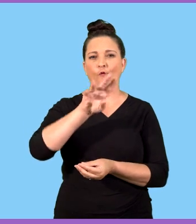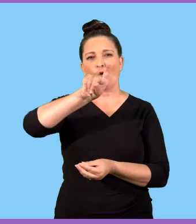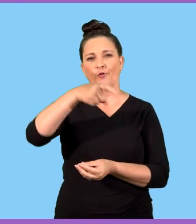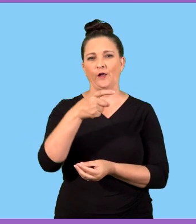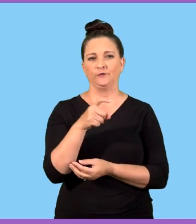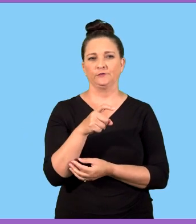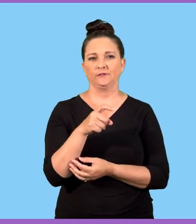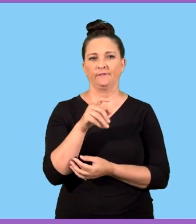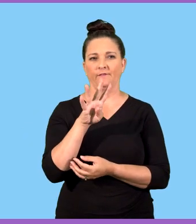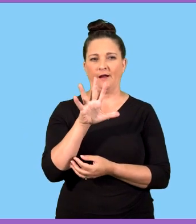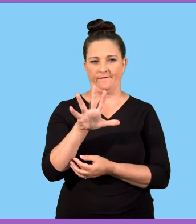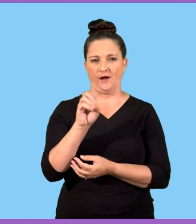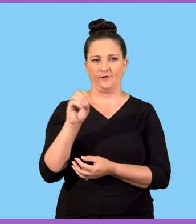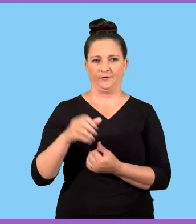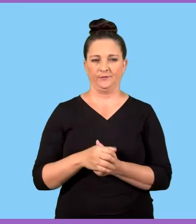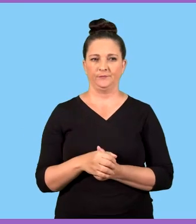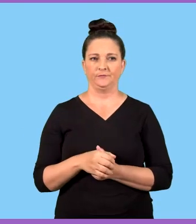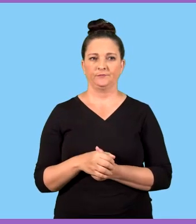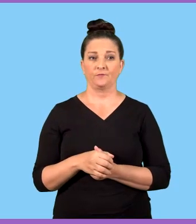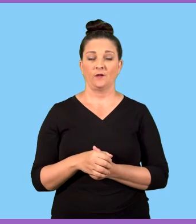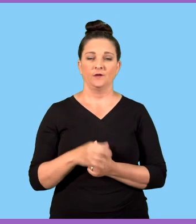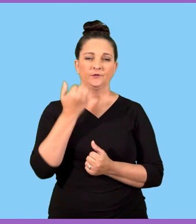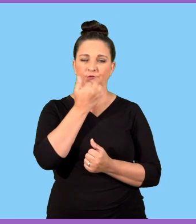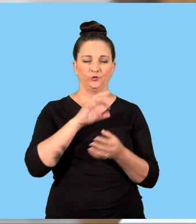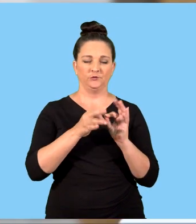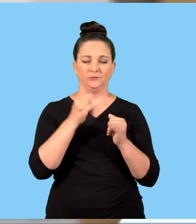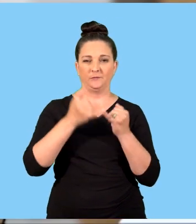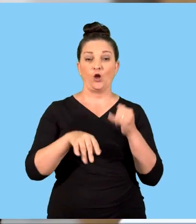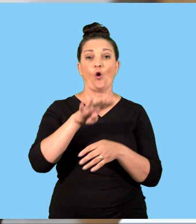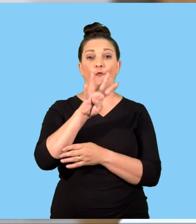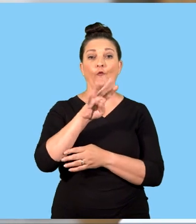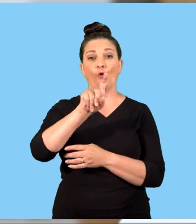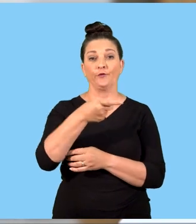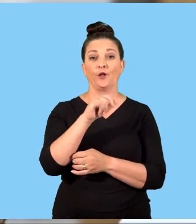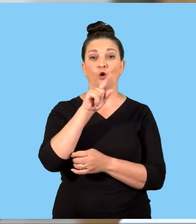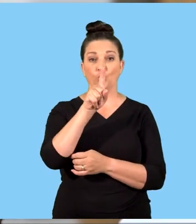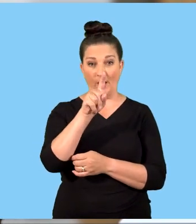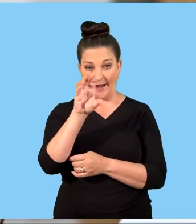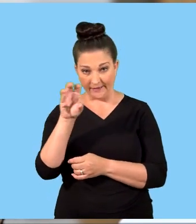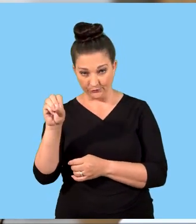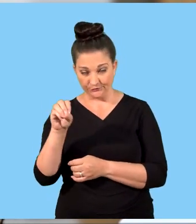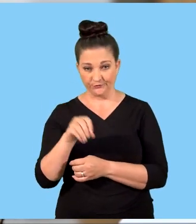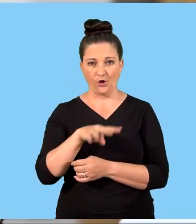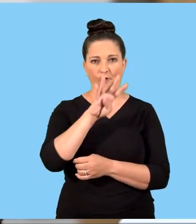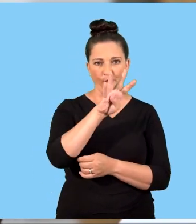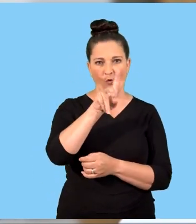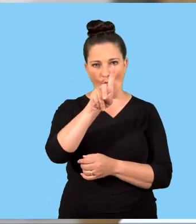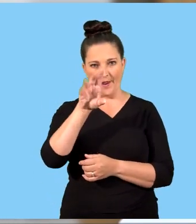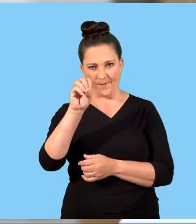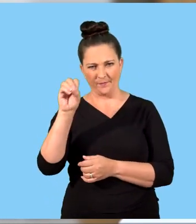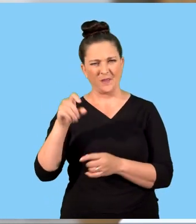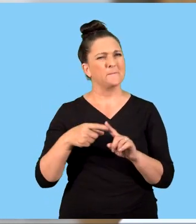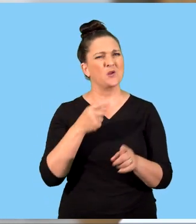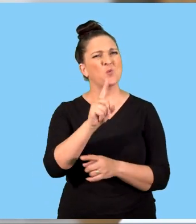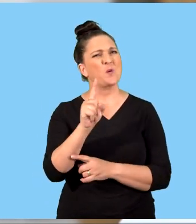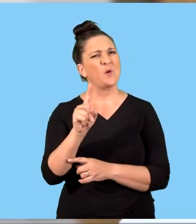4,100. So we now need to say, okay, the mean is that 4,100 divided by the 111. But where do I get